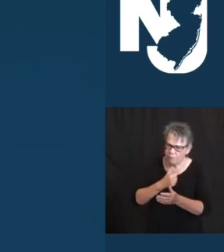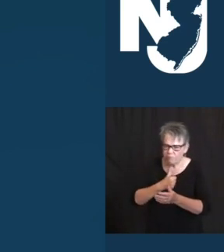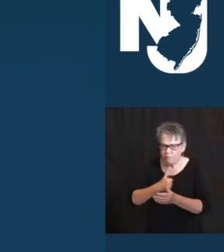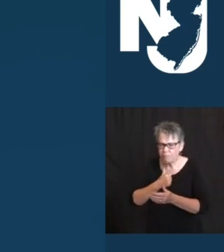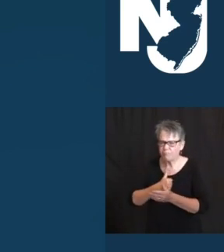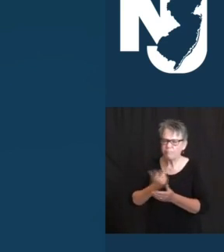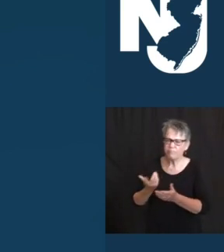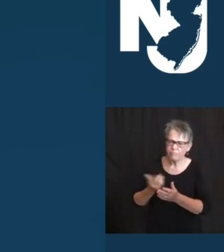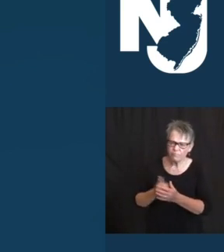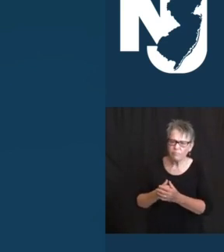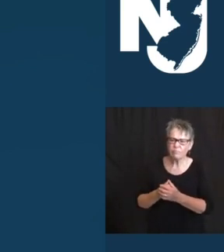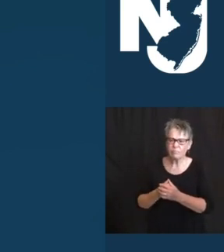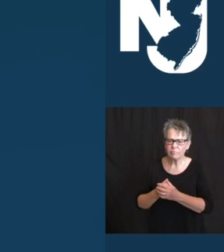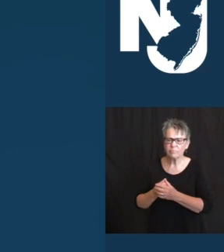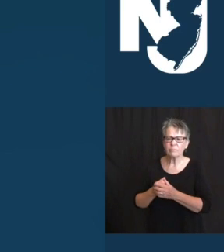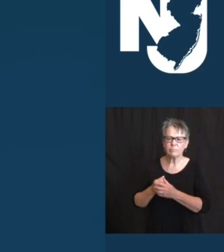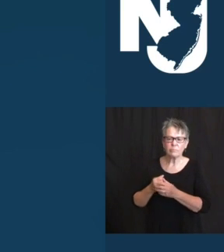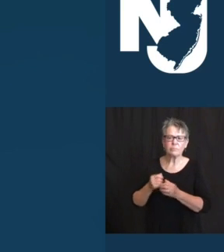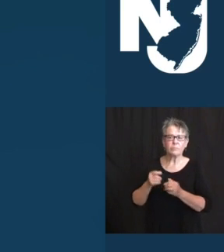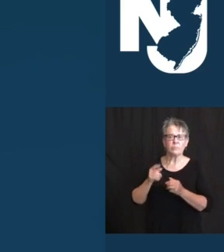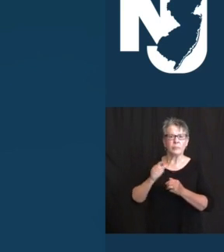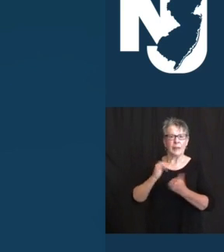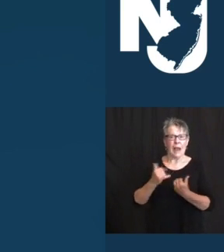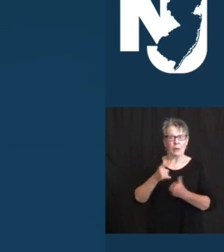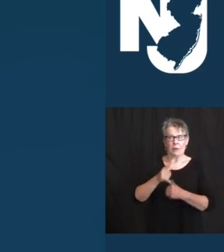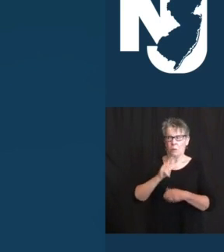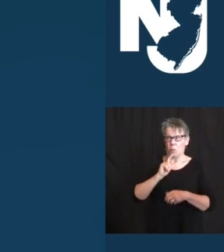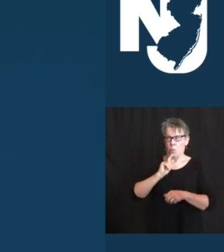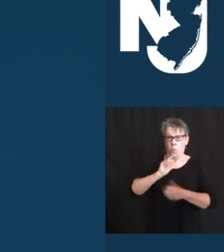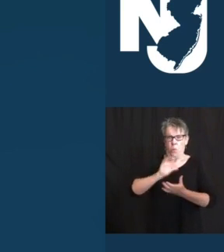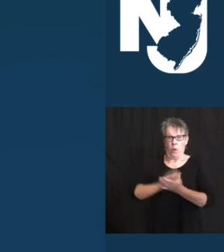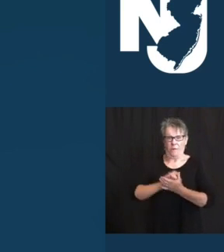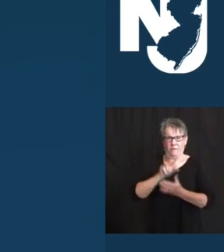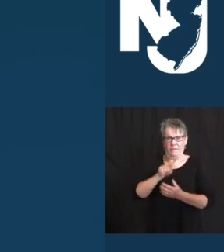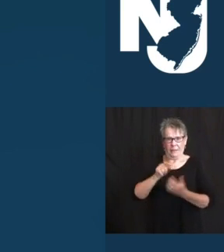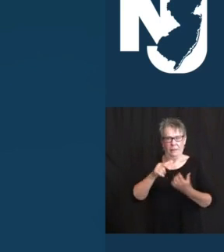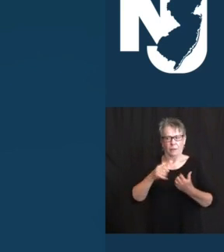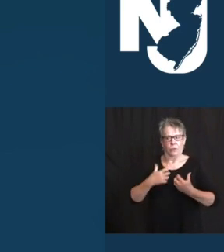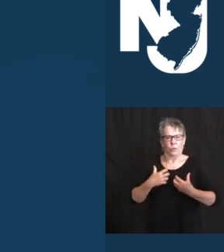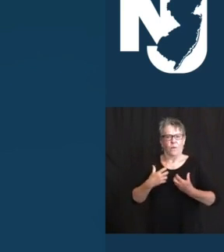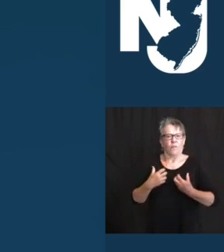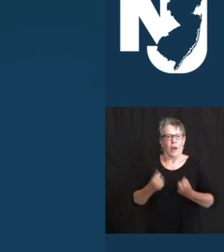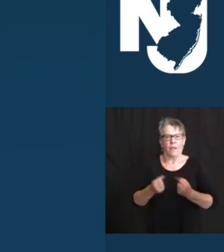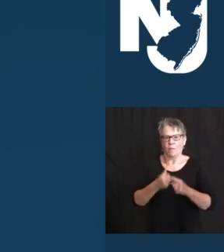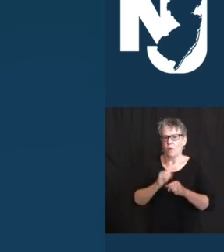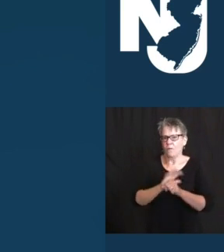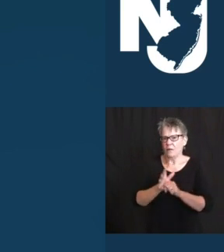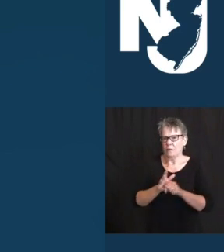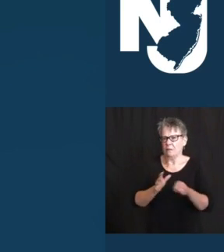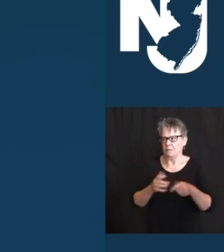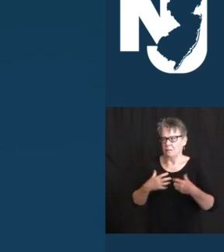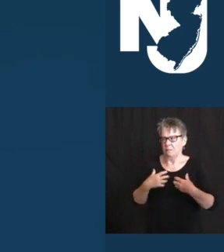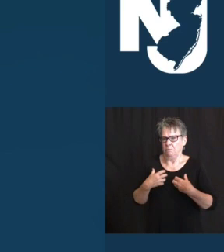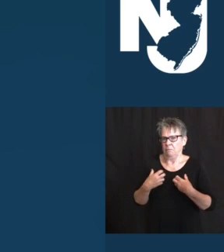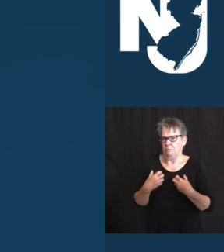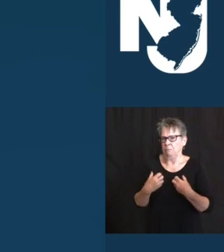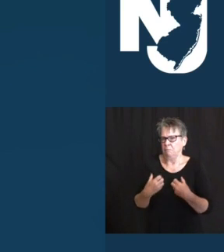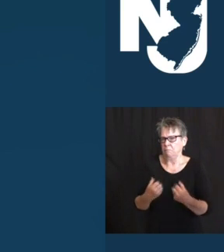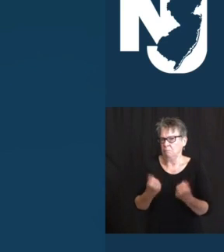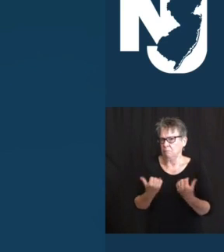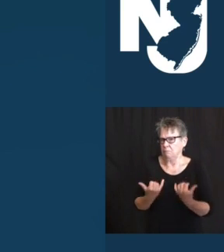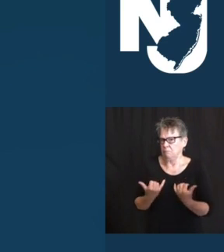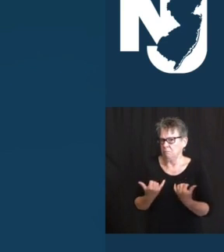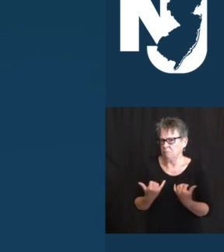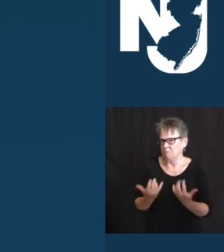prayers. We also, Michael leaves behind Cynthia's husband, John, 2 grandsons, Anthony and Matthew. He